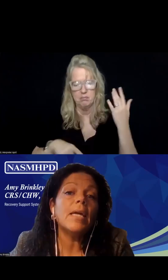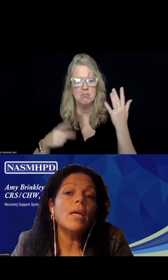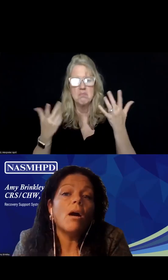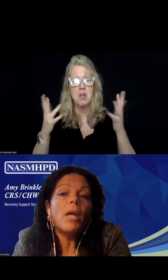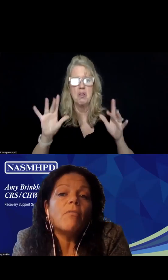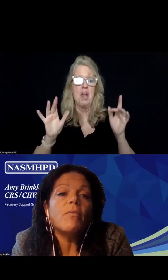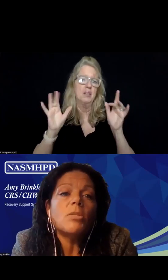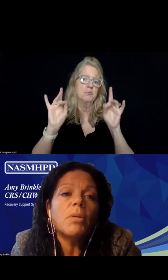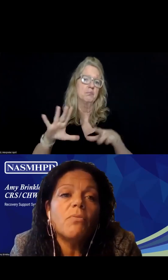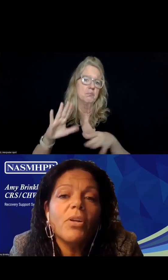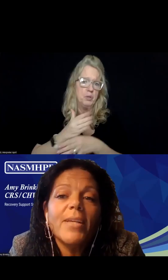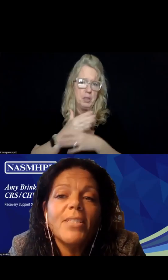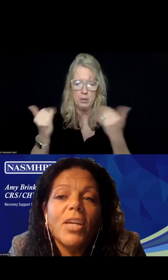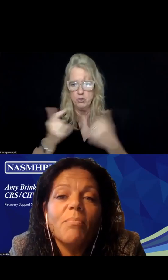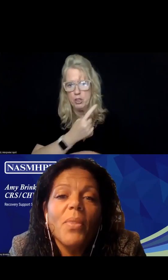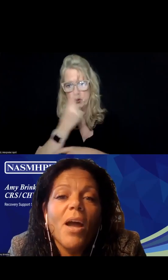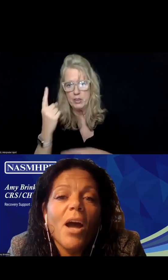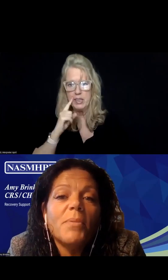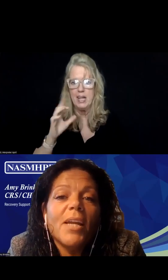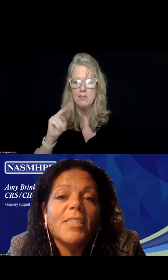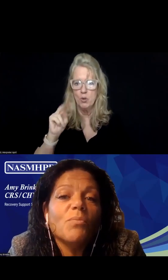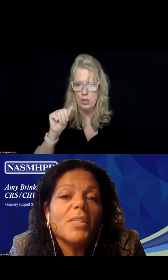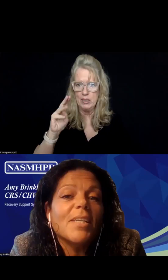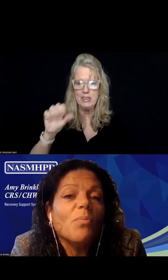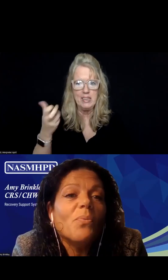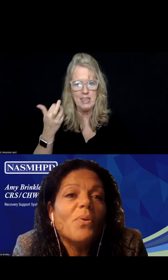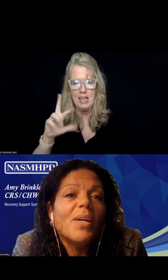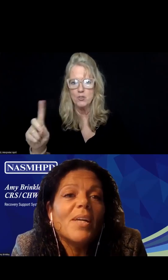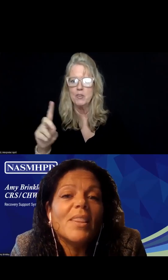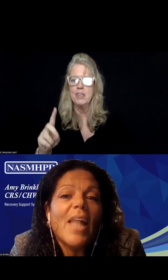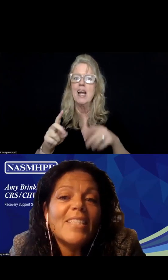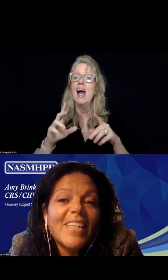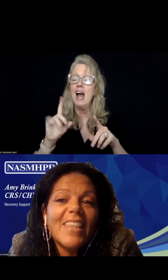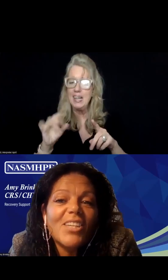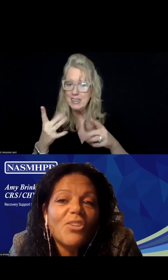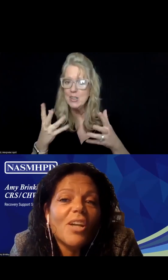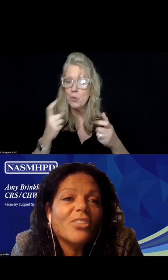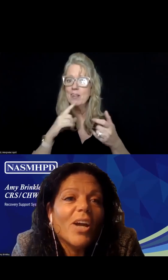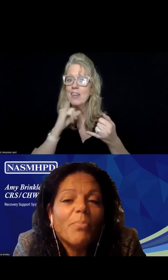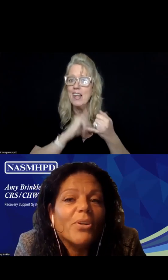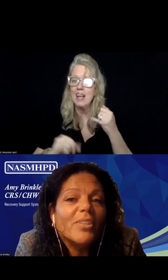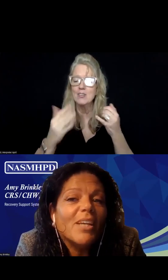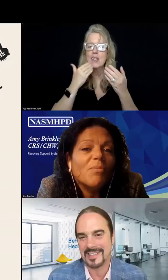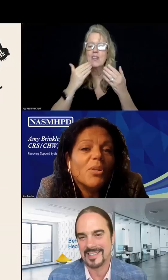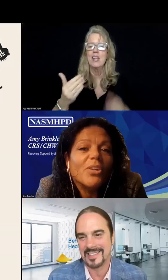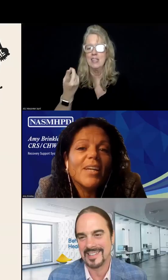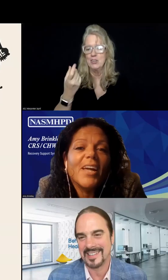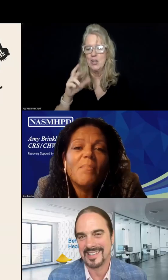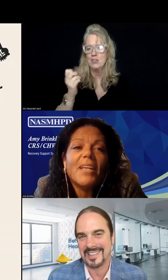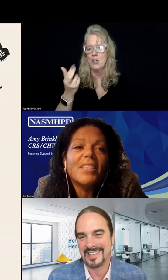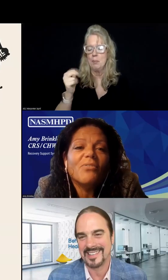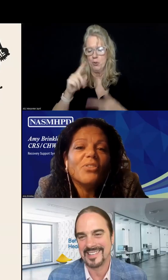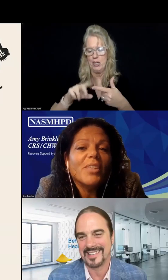share today on behalf of NASPID for the Crisis Jam. Thank I you. did want to say, lastly, thank you to Dr. Hepburn, David